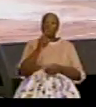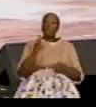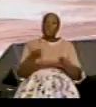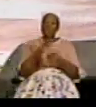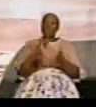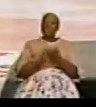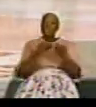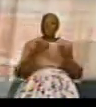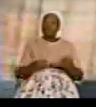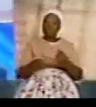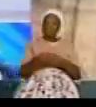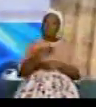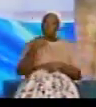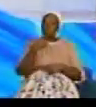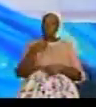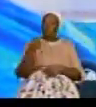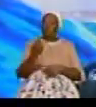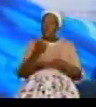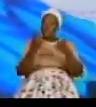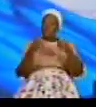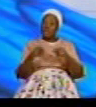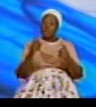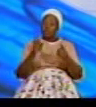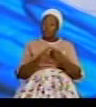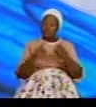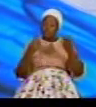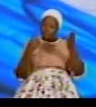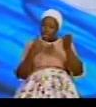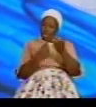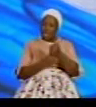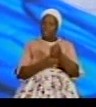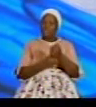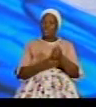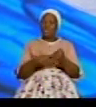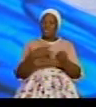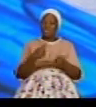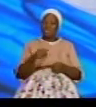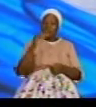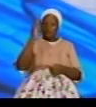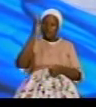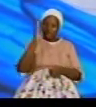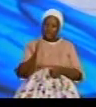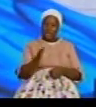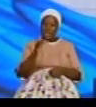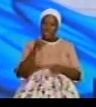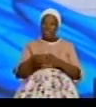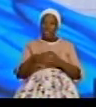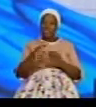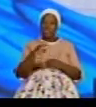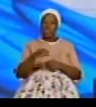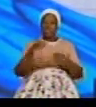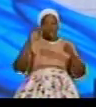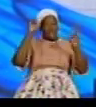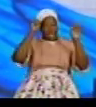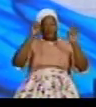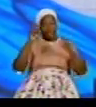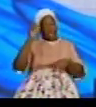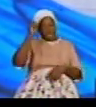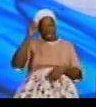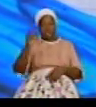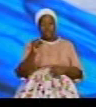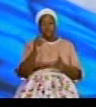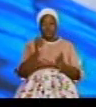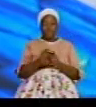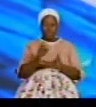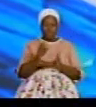today who only comes to catch the preacher in his word so that we'll